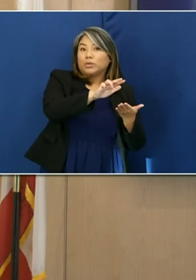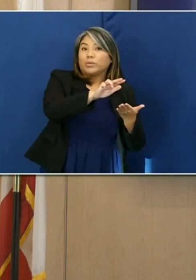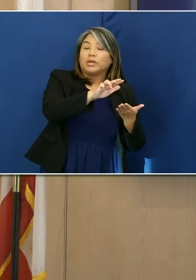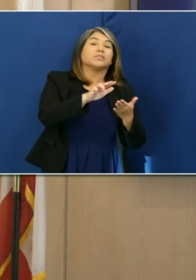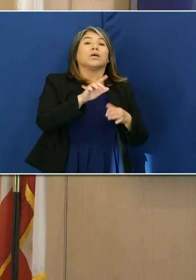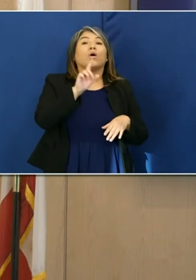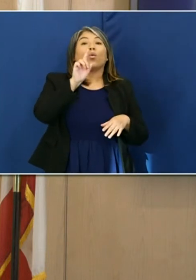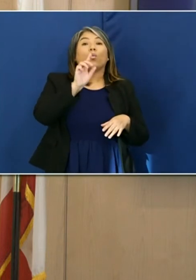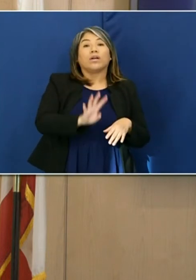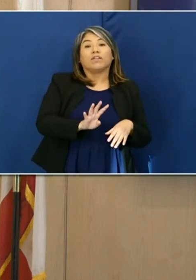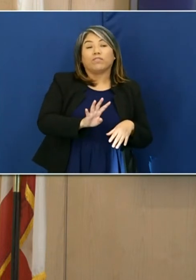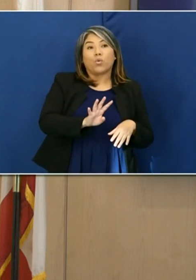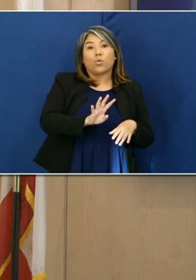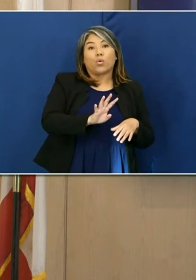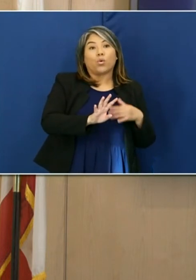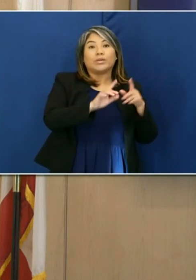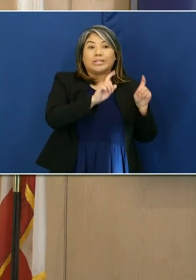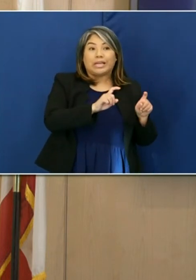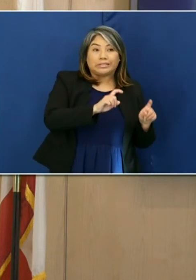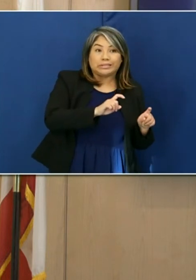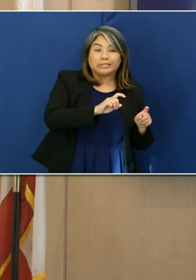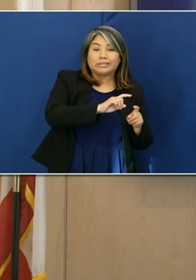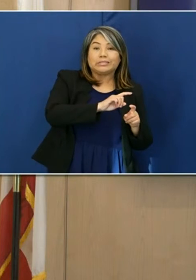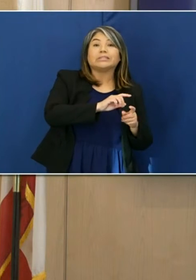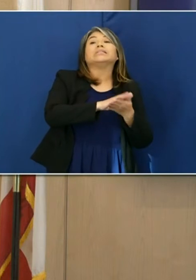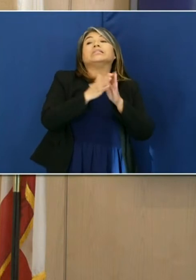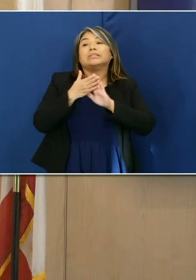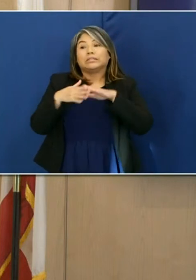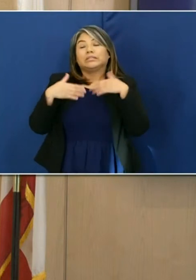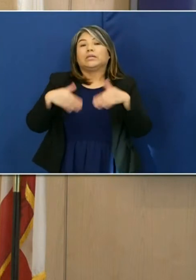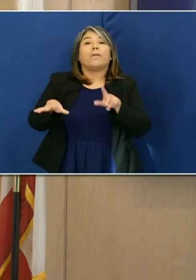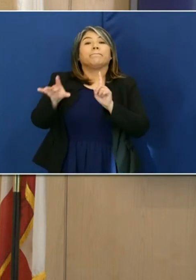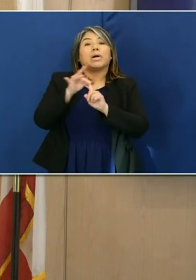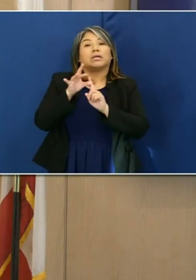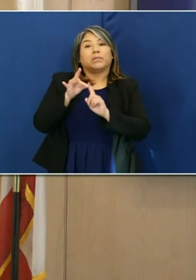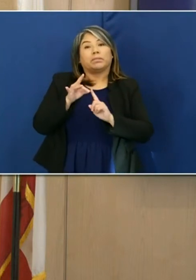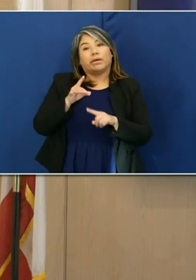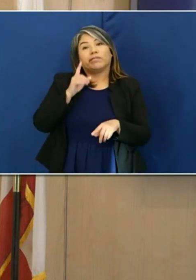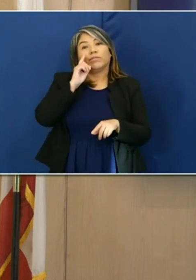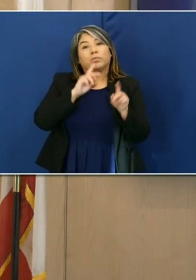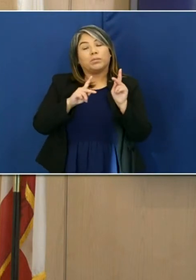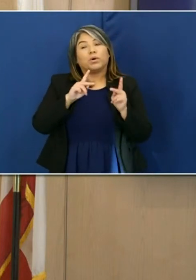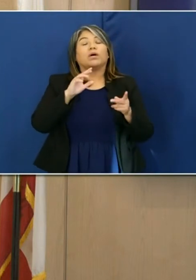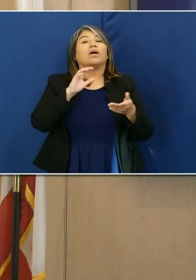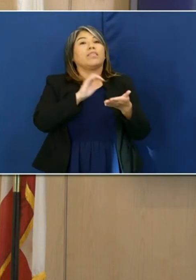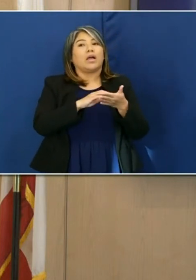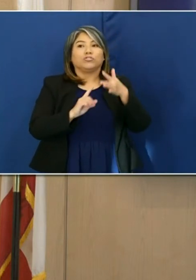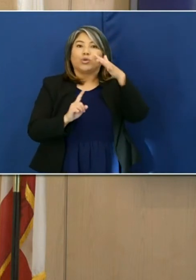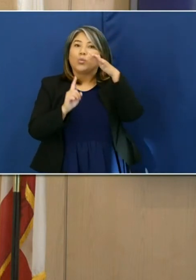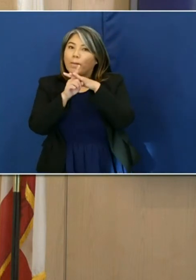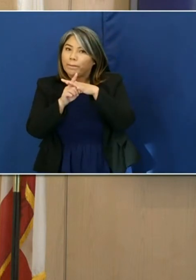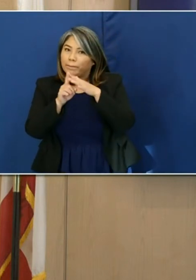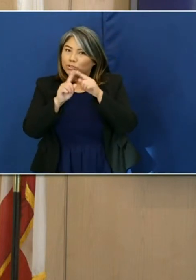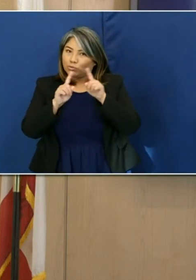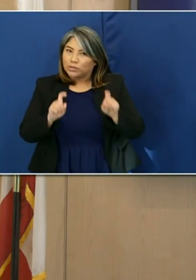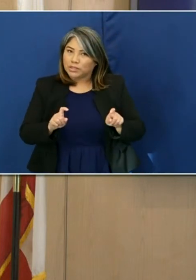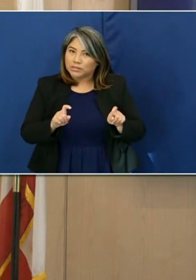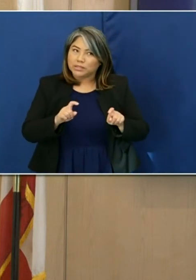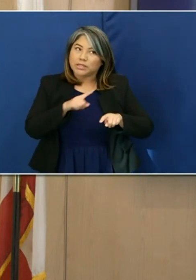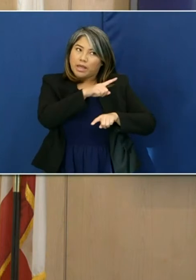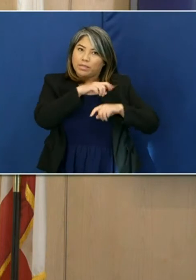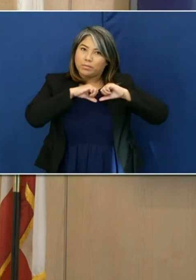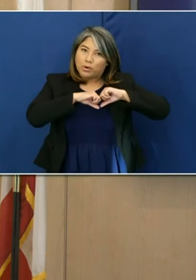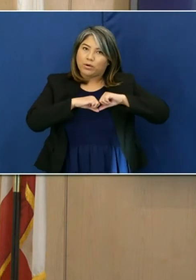1 out of every 4 cases are positive for individuals who voluntarily come and get tested at the